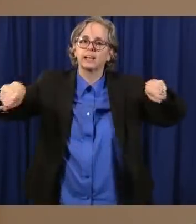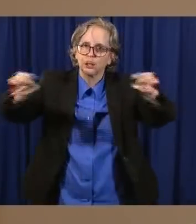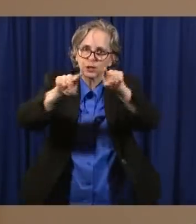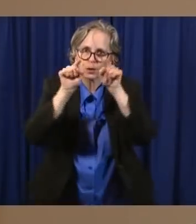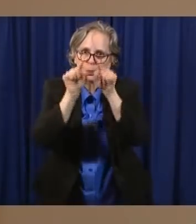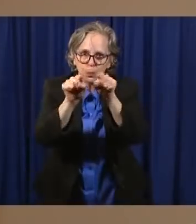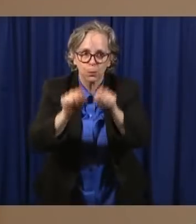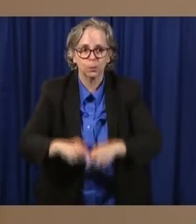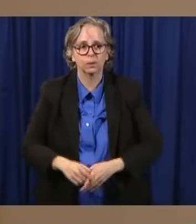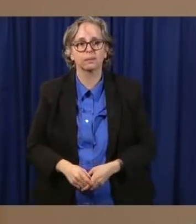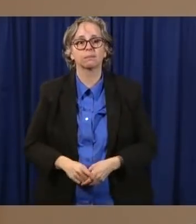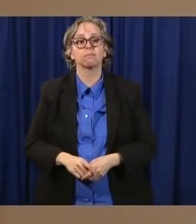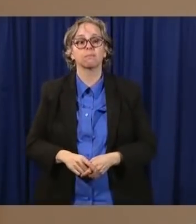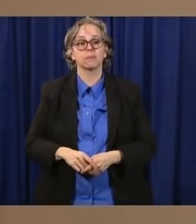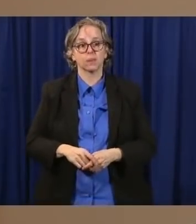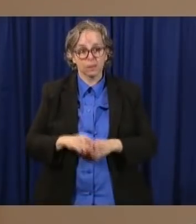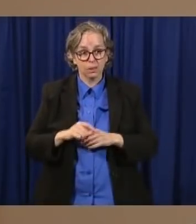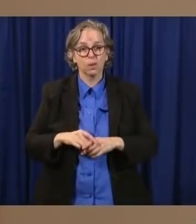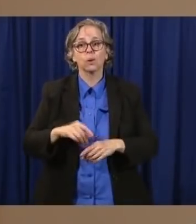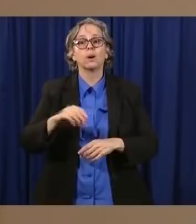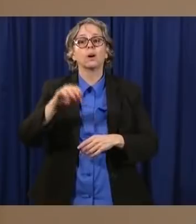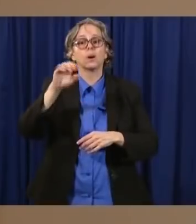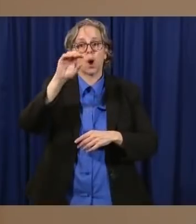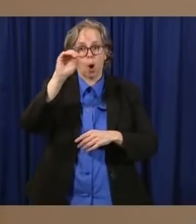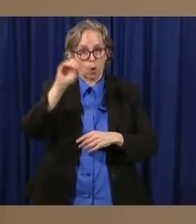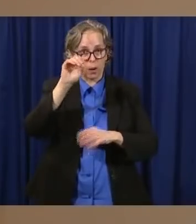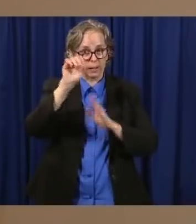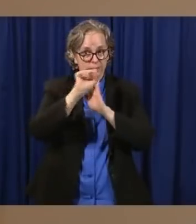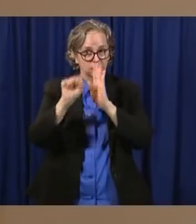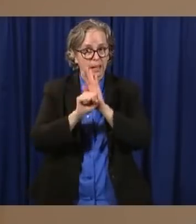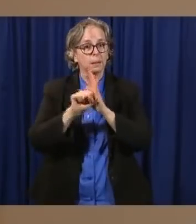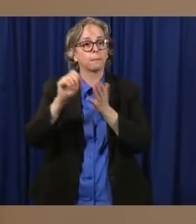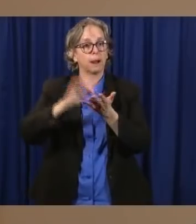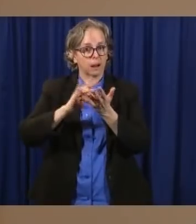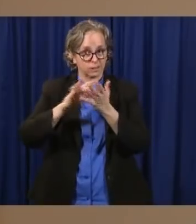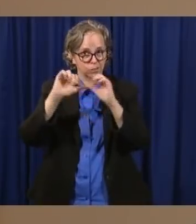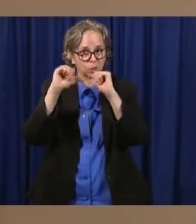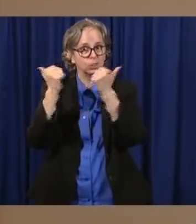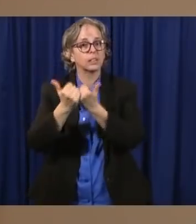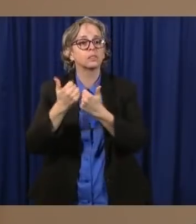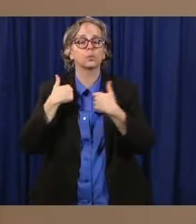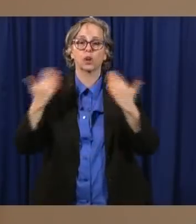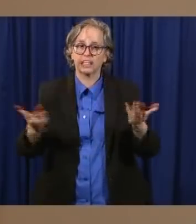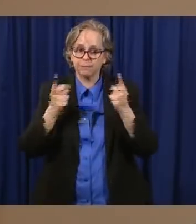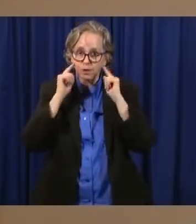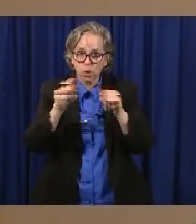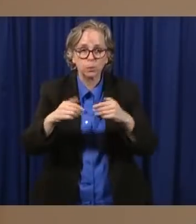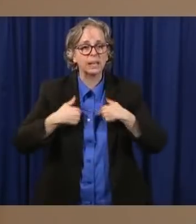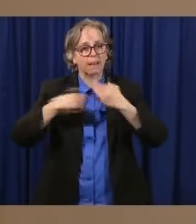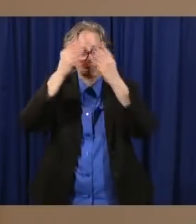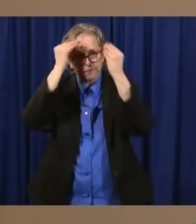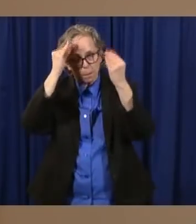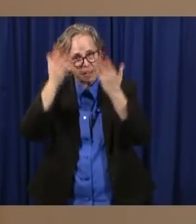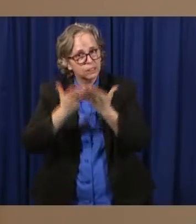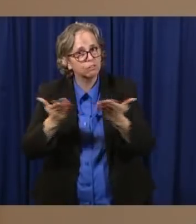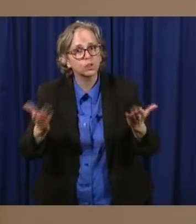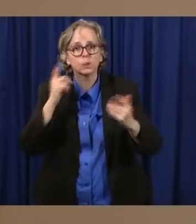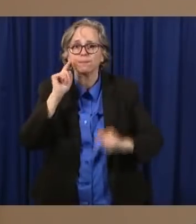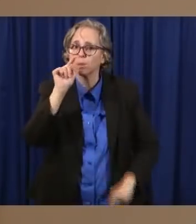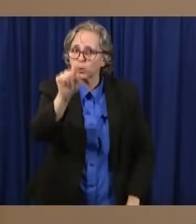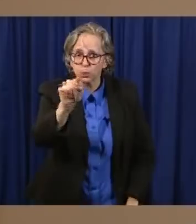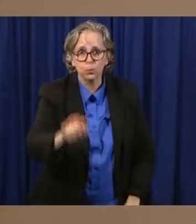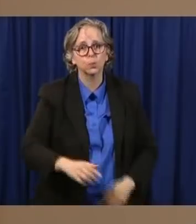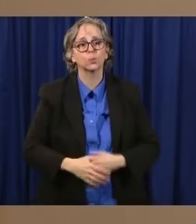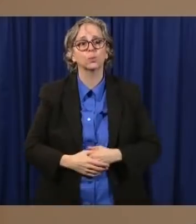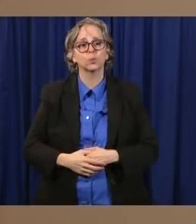resource for all physicians of Ohio. And I would like to personally and with the OSMA to